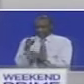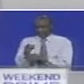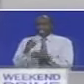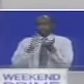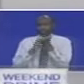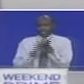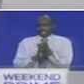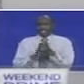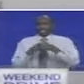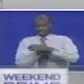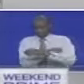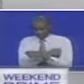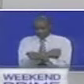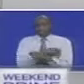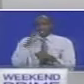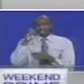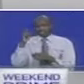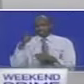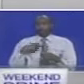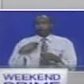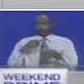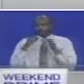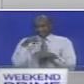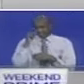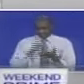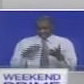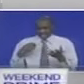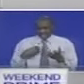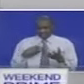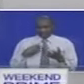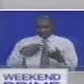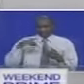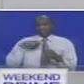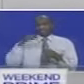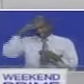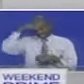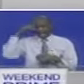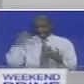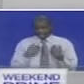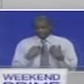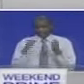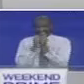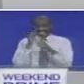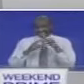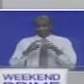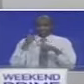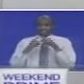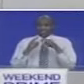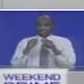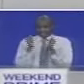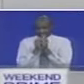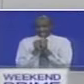that chief executive officers of parastatals must hold a postgraduate degree, 10 years experience in top